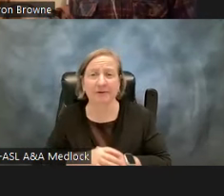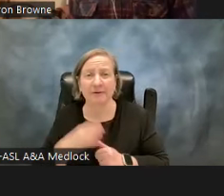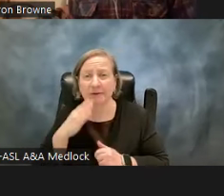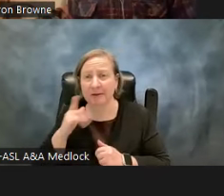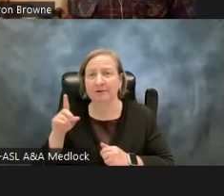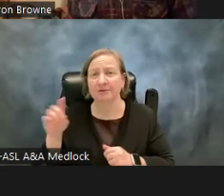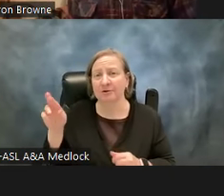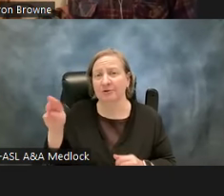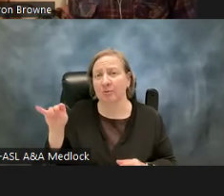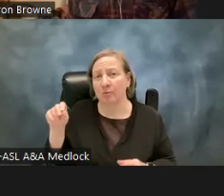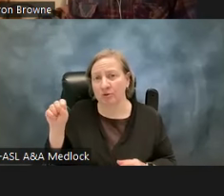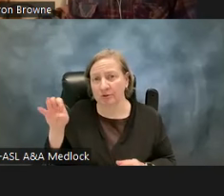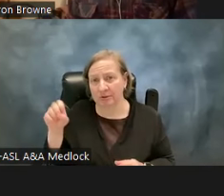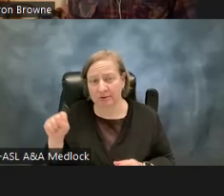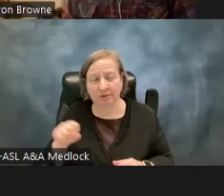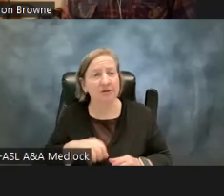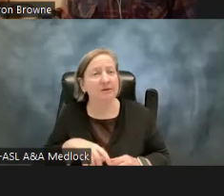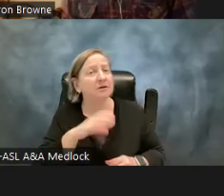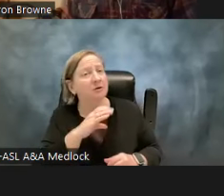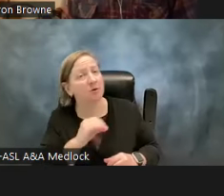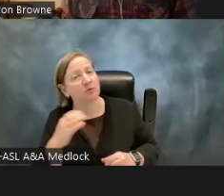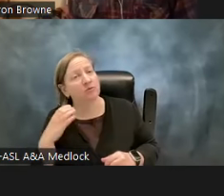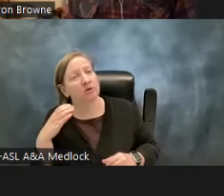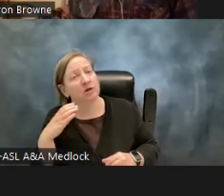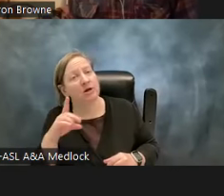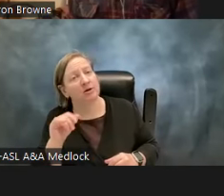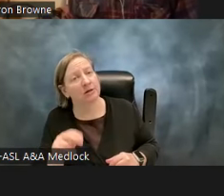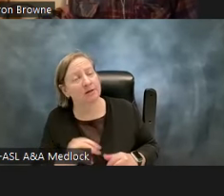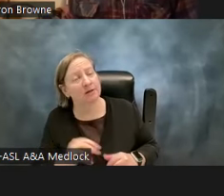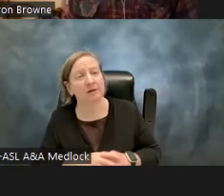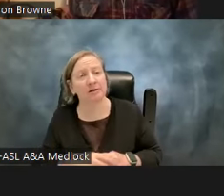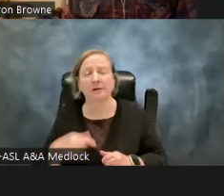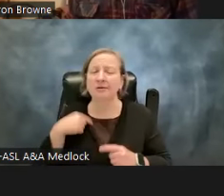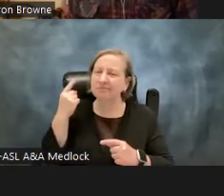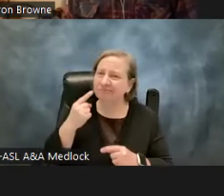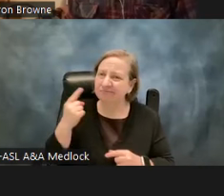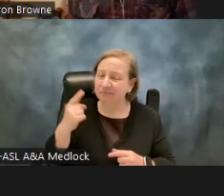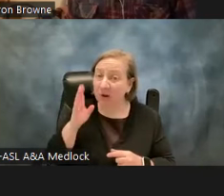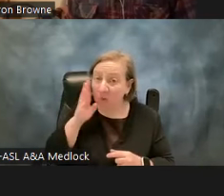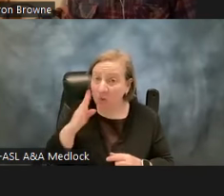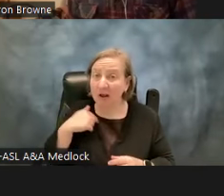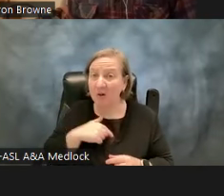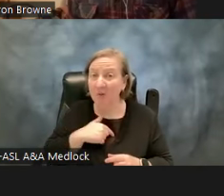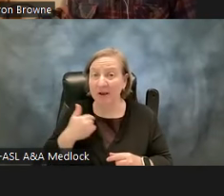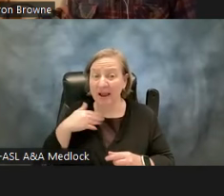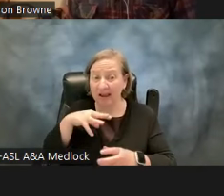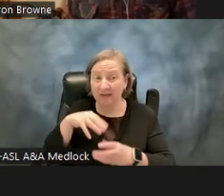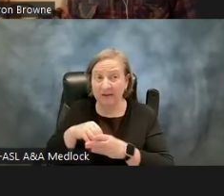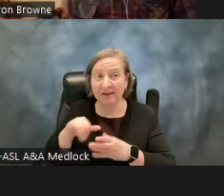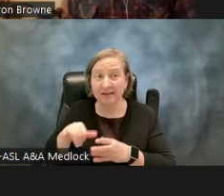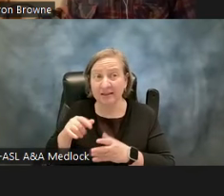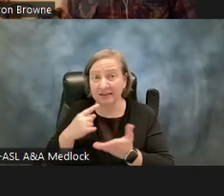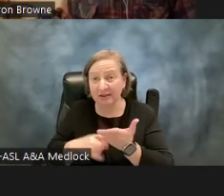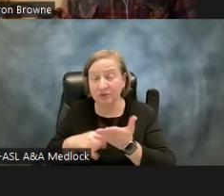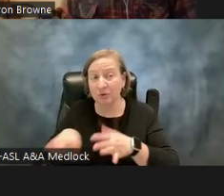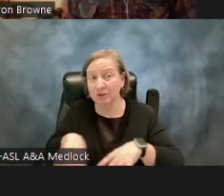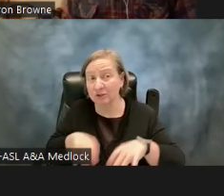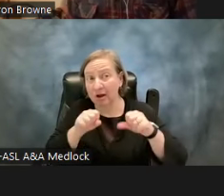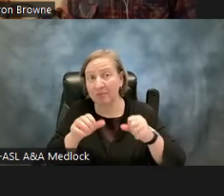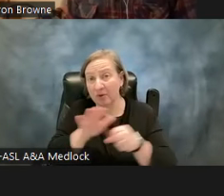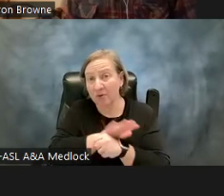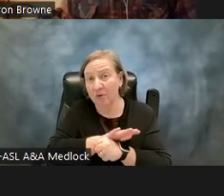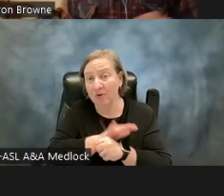Dr. Moses. Co-chair Dan? Well, I'm just wondering, are we going to have, as part of the discussion of adopting the whole document, taking that